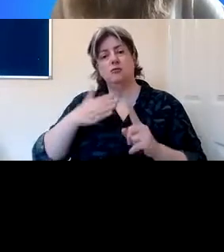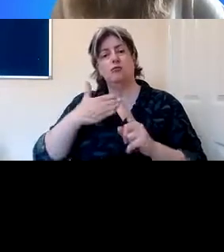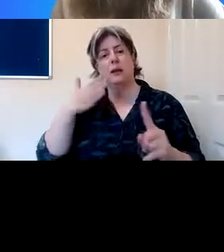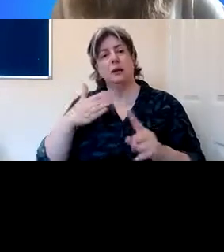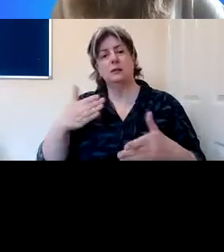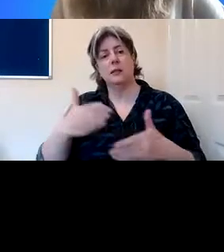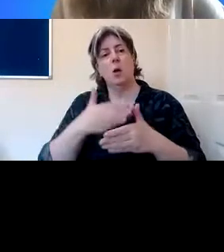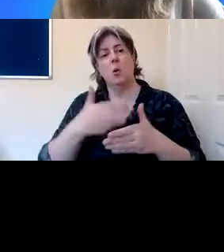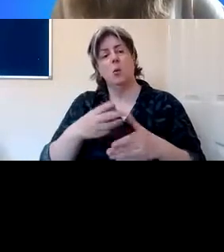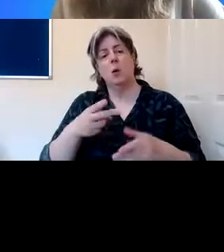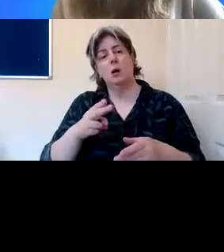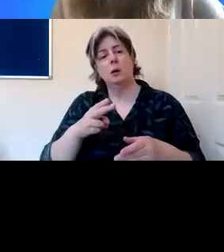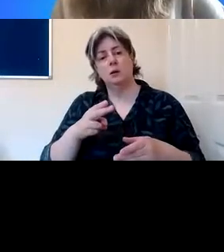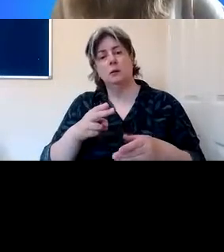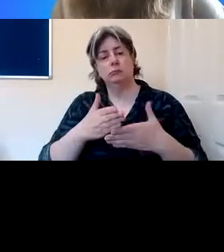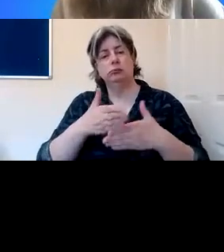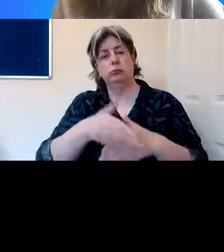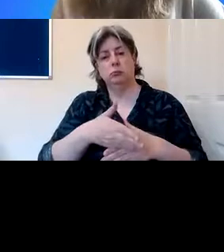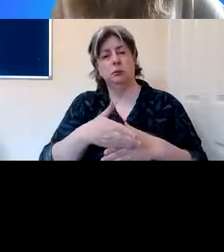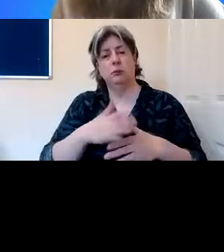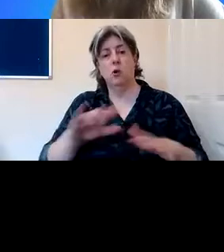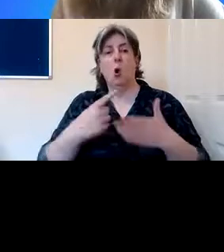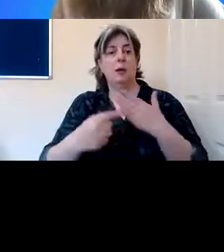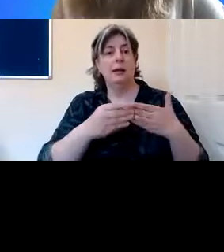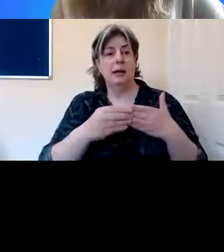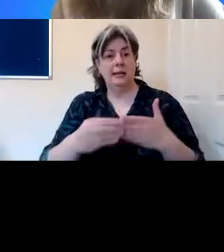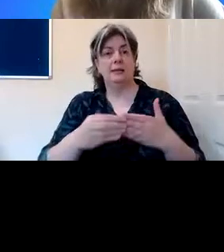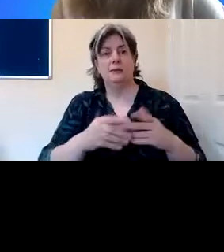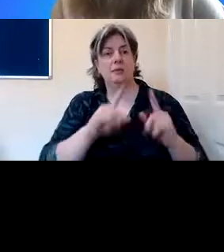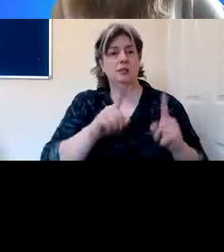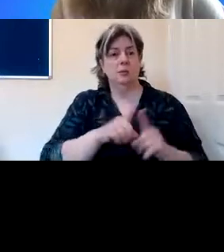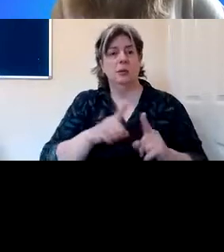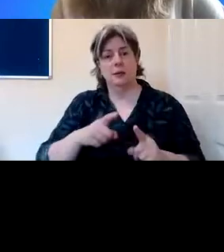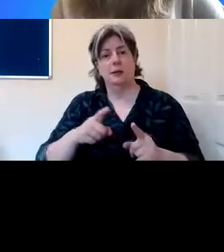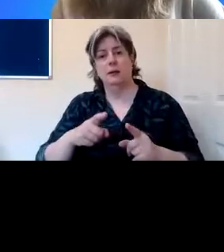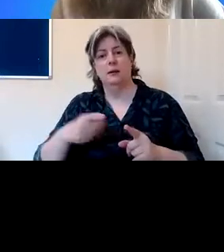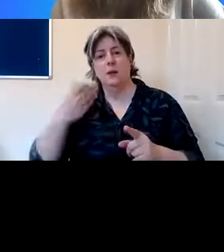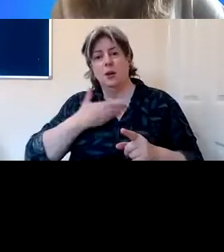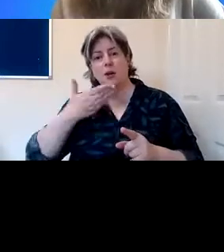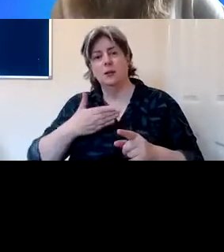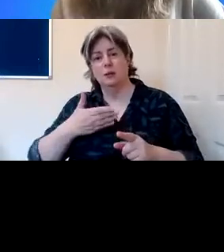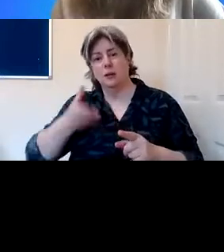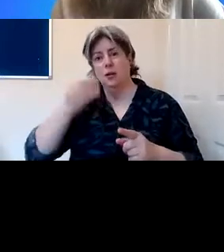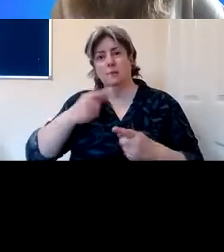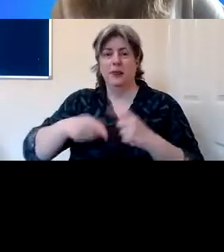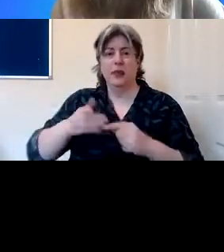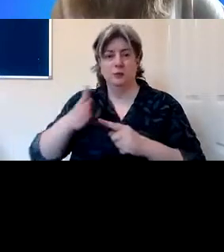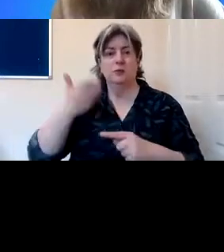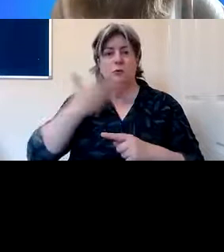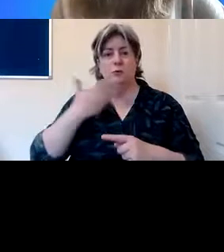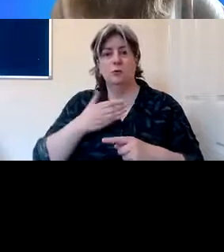leaders, but the teachers and also the learners, but they obviously just go to school. So it's, but I think the